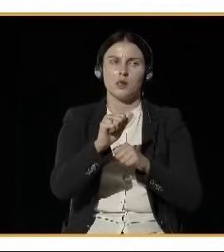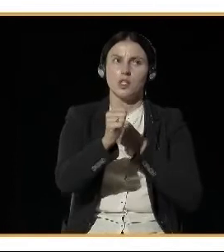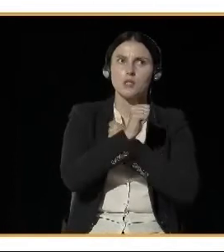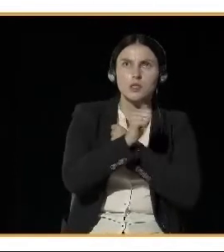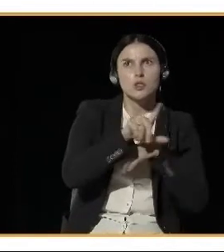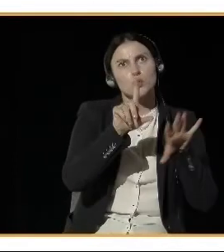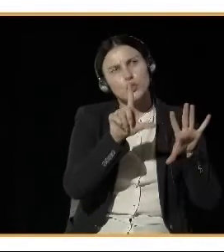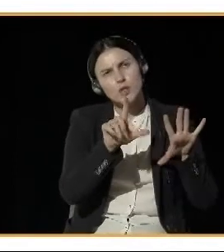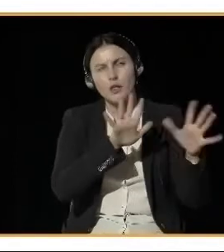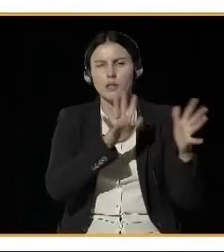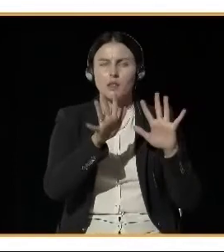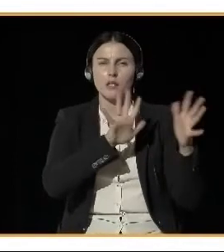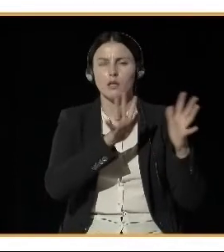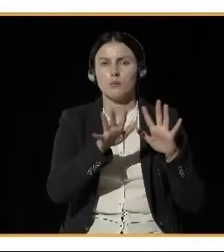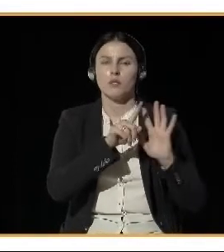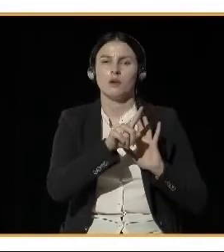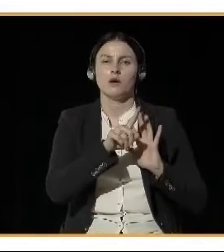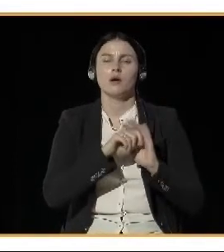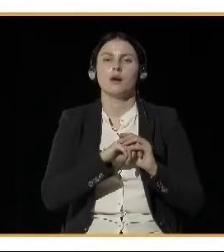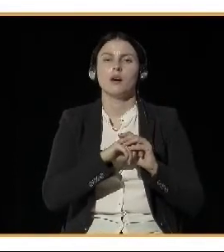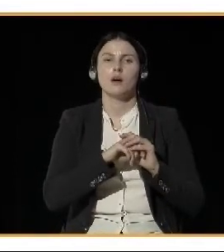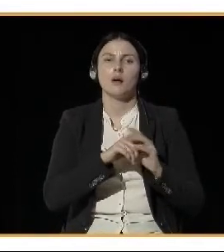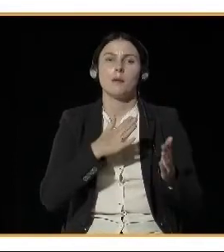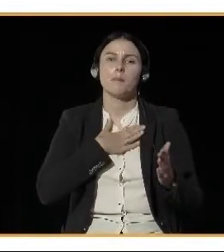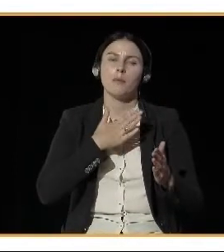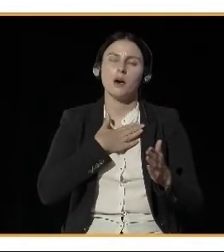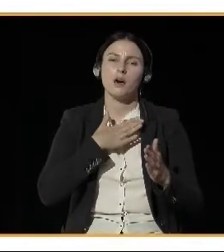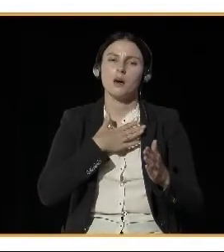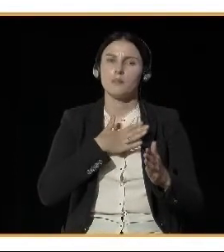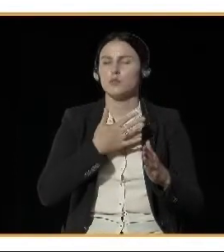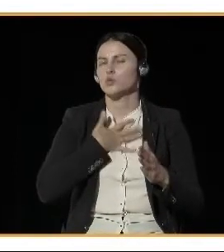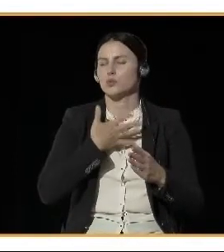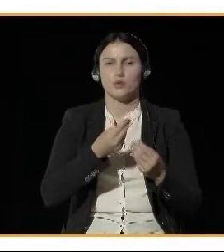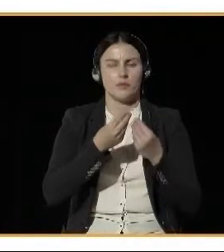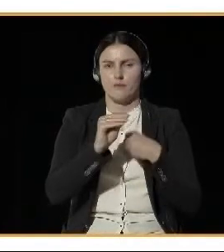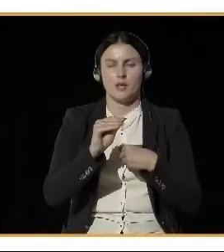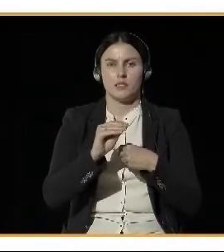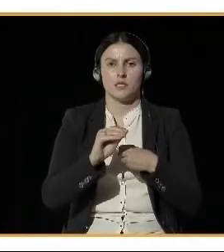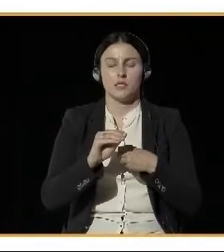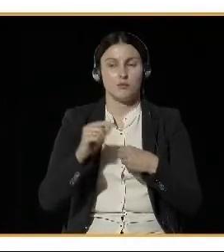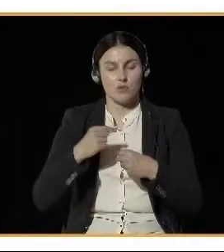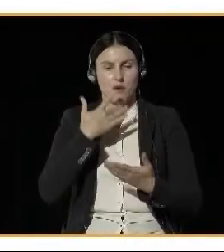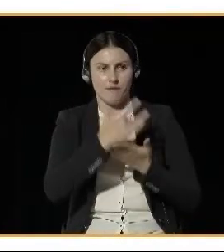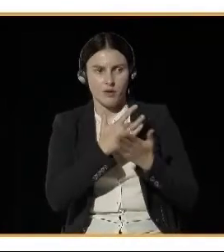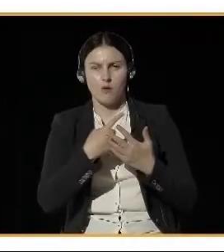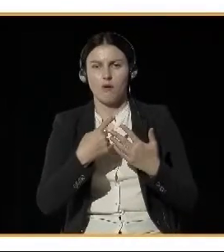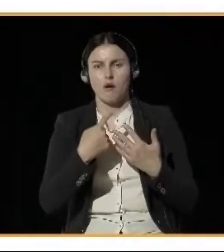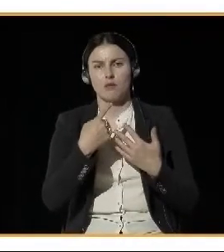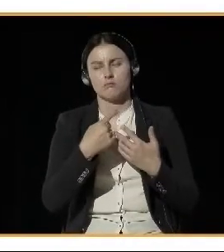much. We have much more years here to use from.